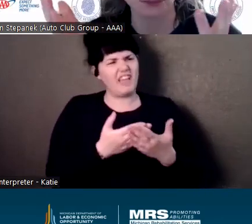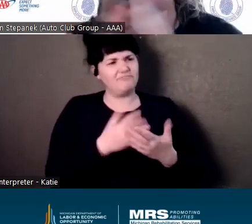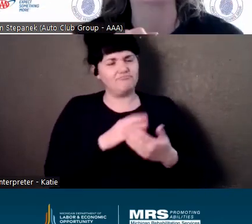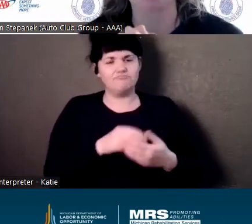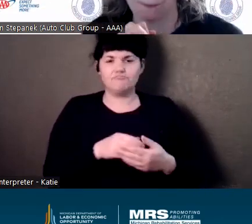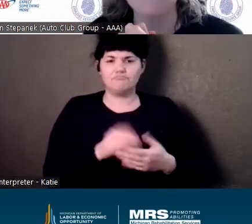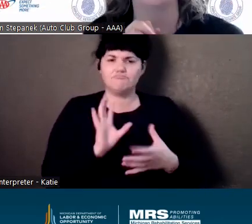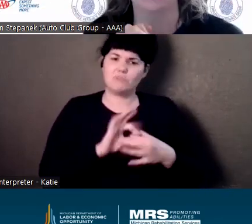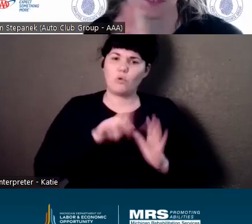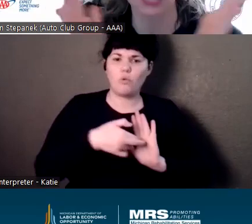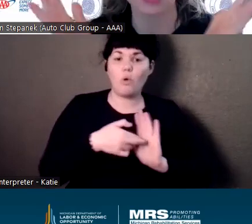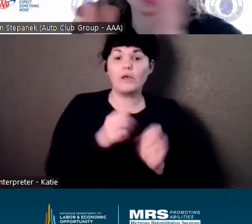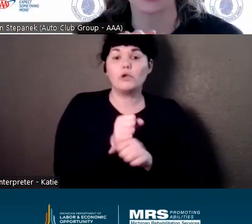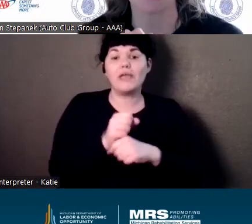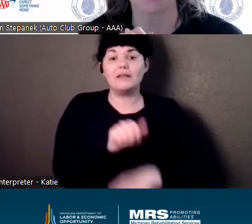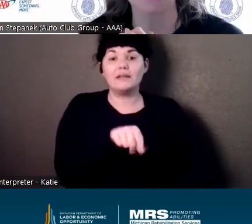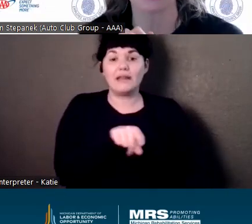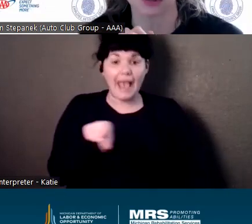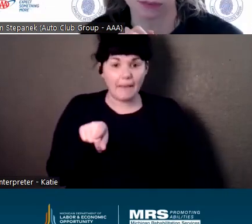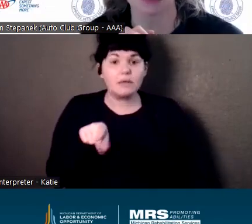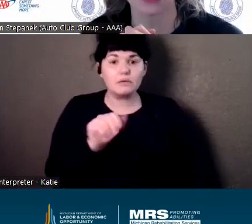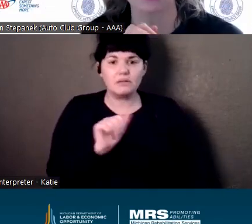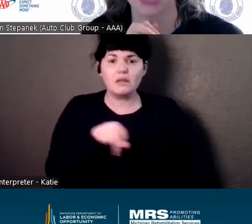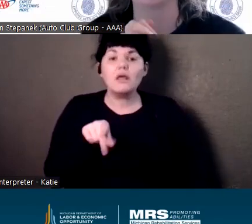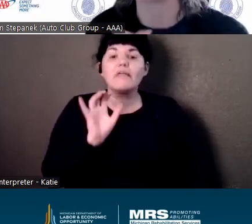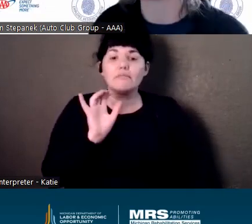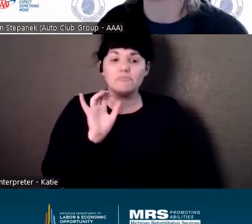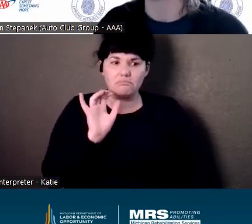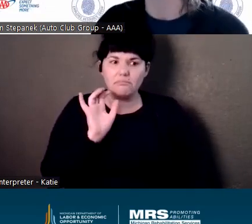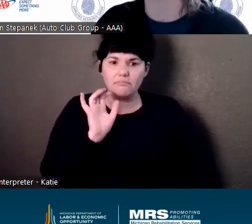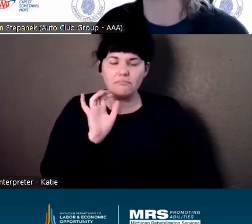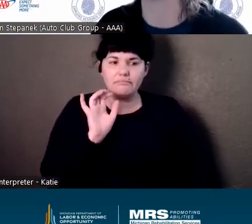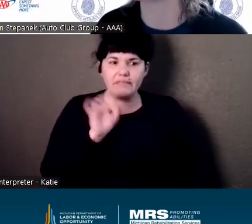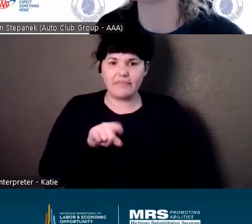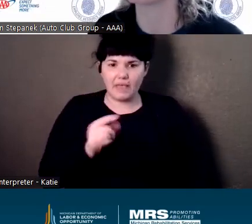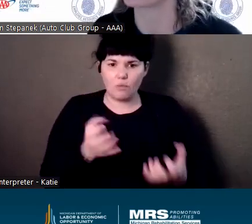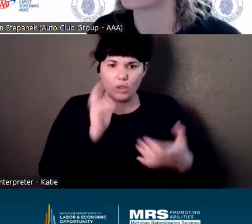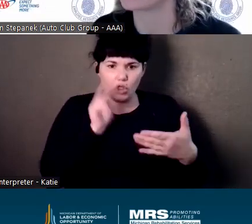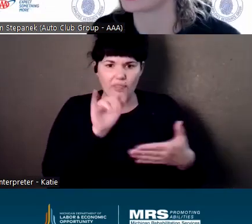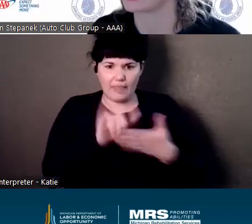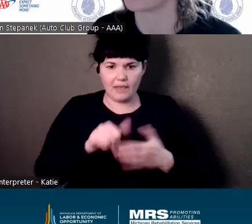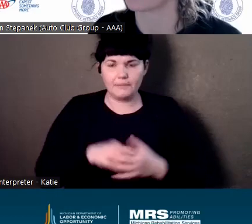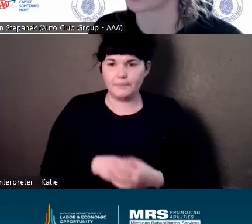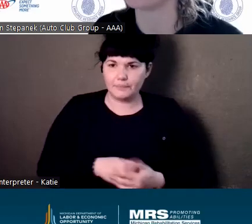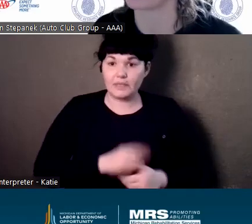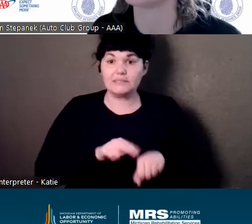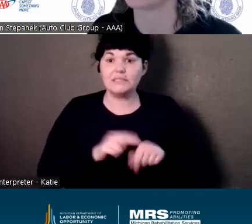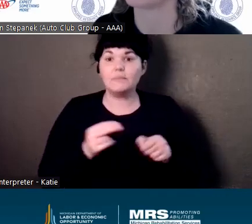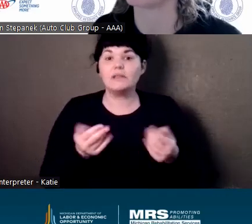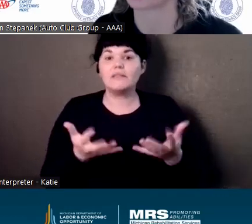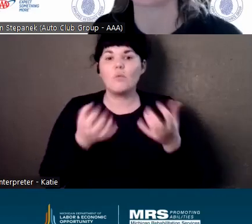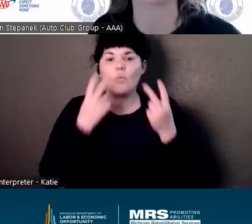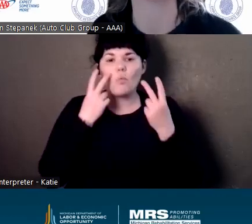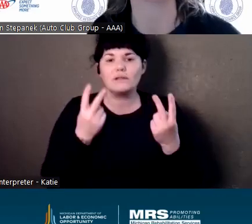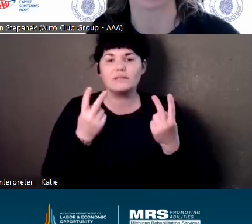app, then that's, they would look at that. They typically want to see that you have